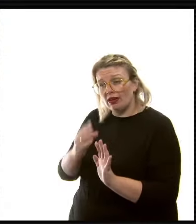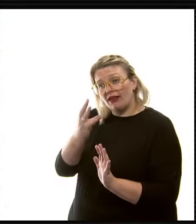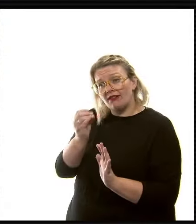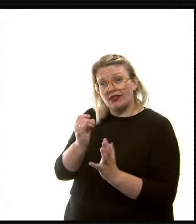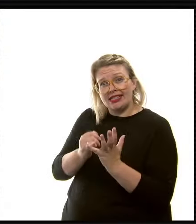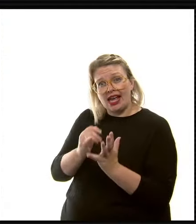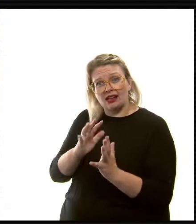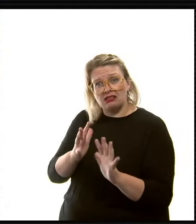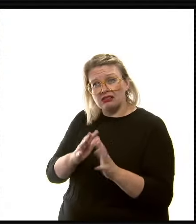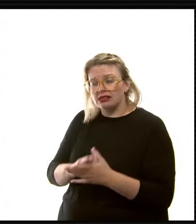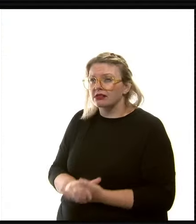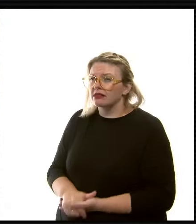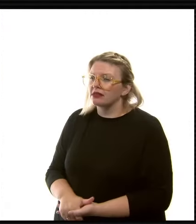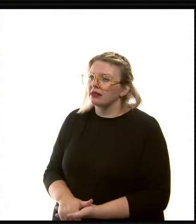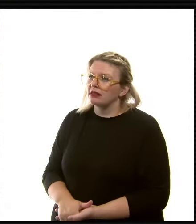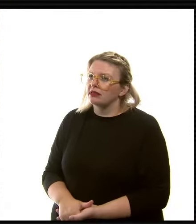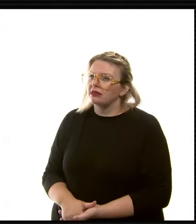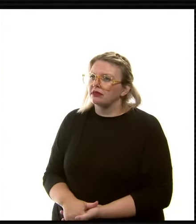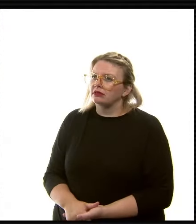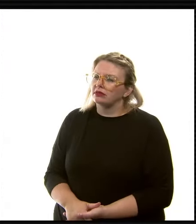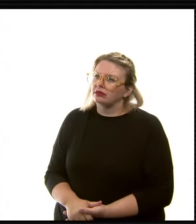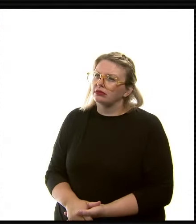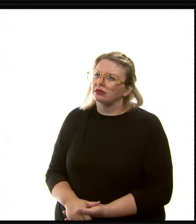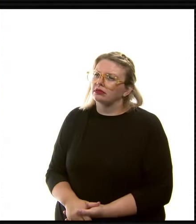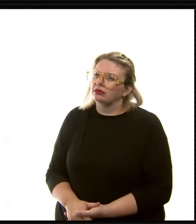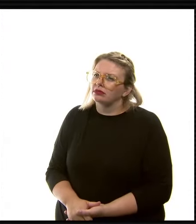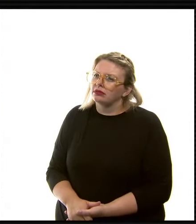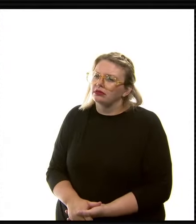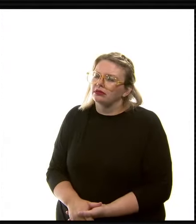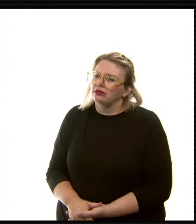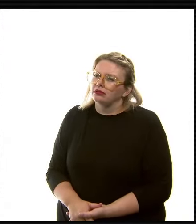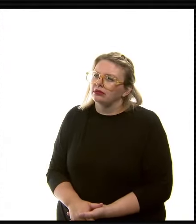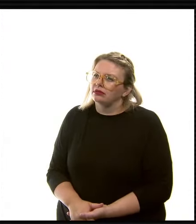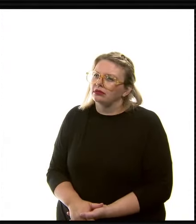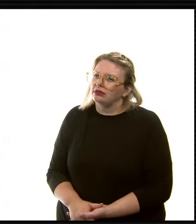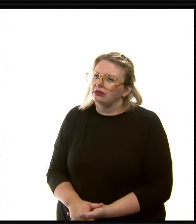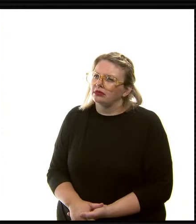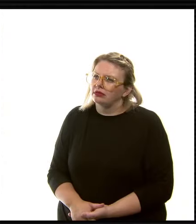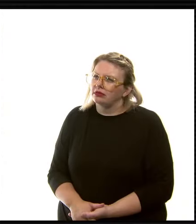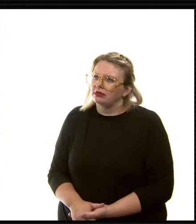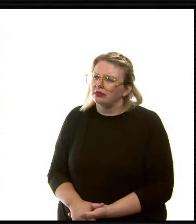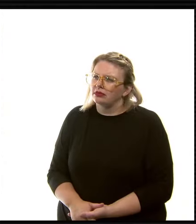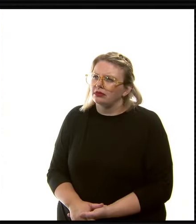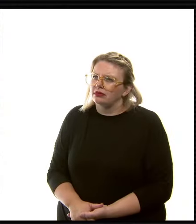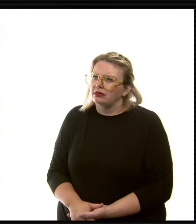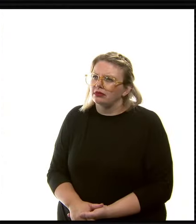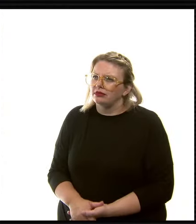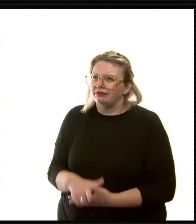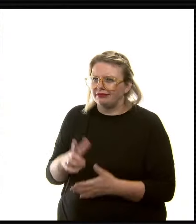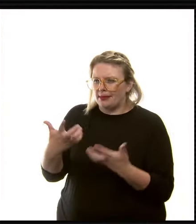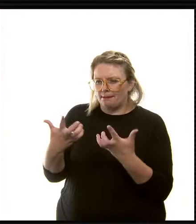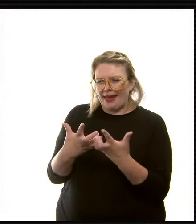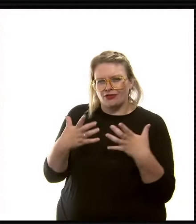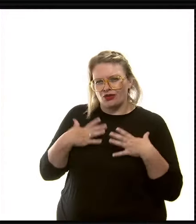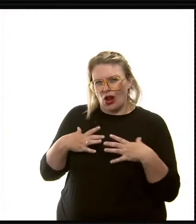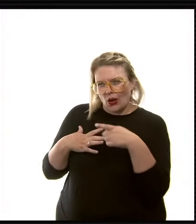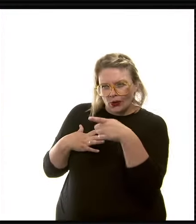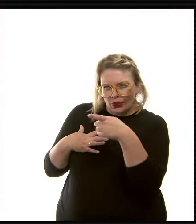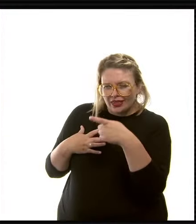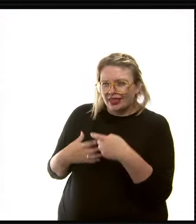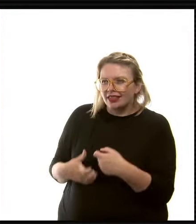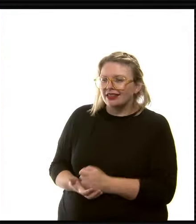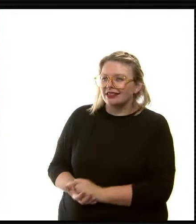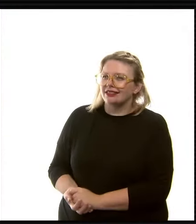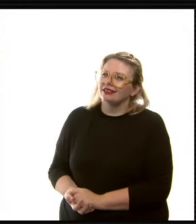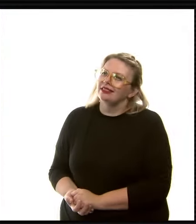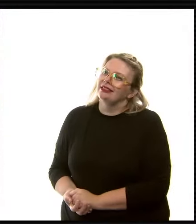No, I don't. Okay. I feel like yours is coordinated, Vic, with your outfit. Yeah, that's the idea. Loads of people have been in blue